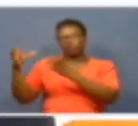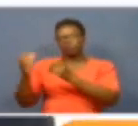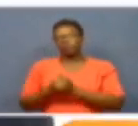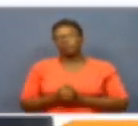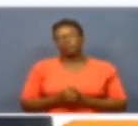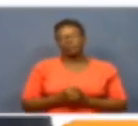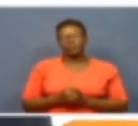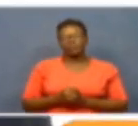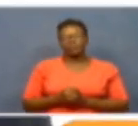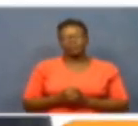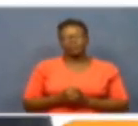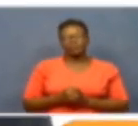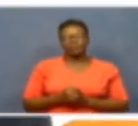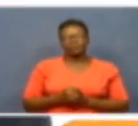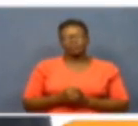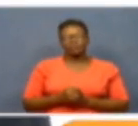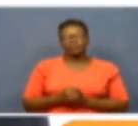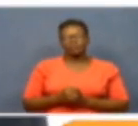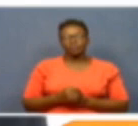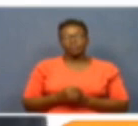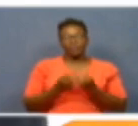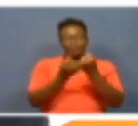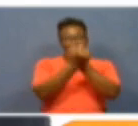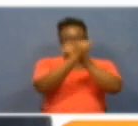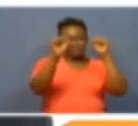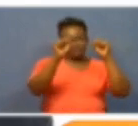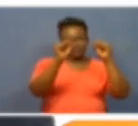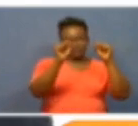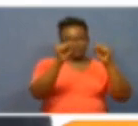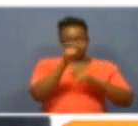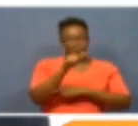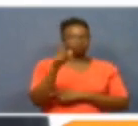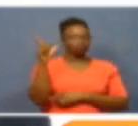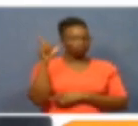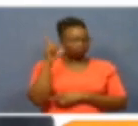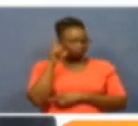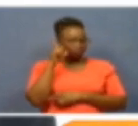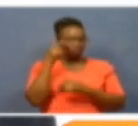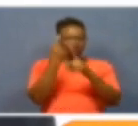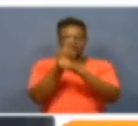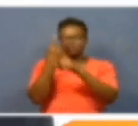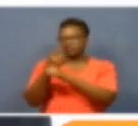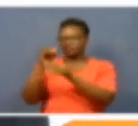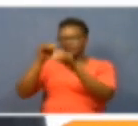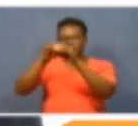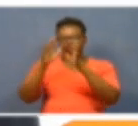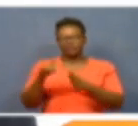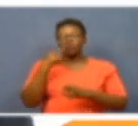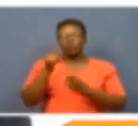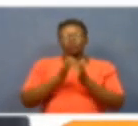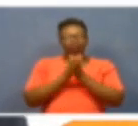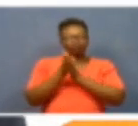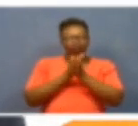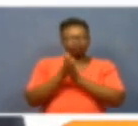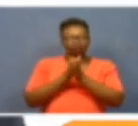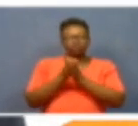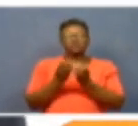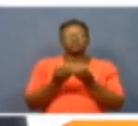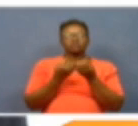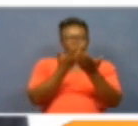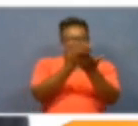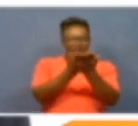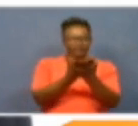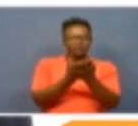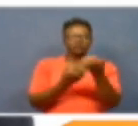His Excellency the President has been able to listen to a number of investors who have expressed interest in supporting